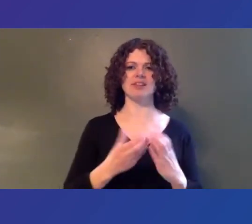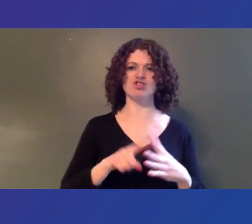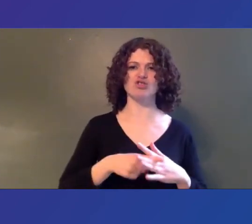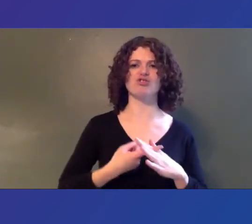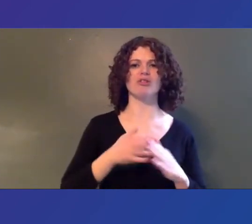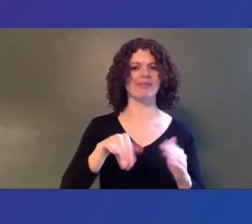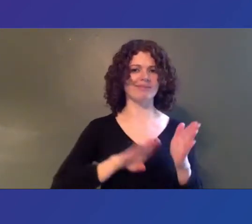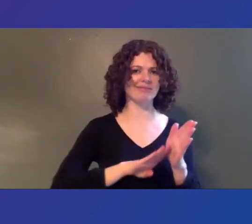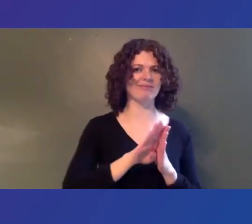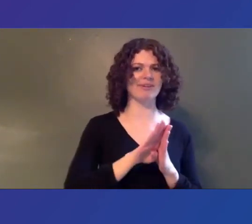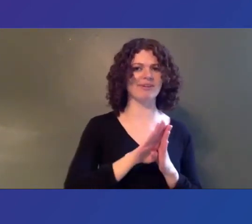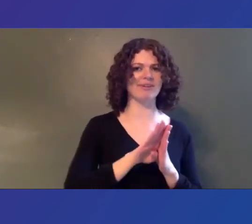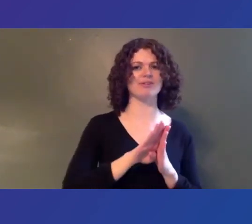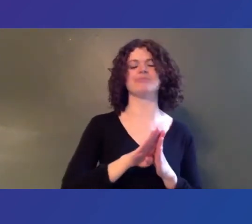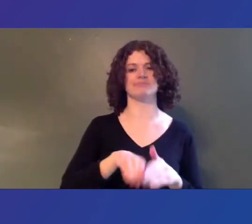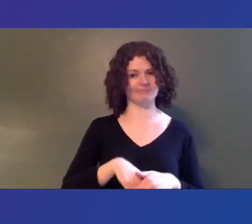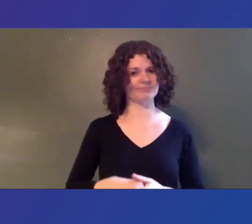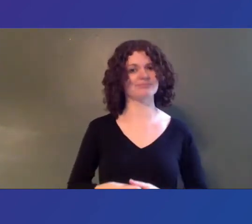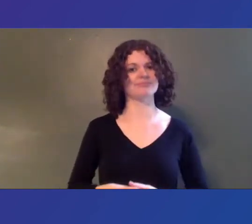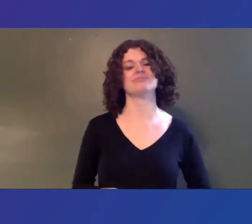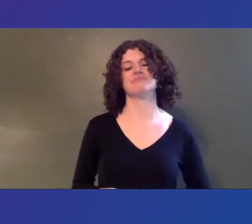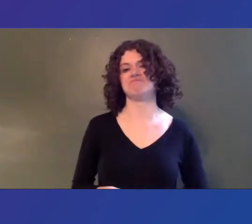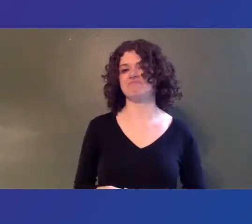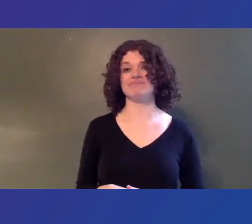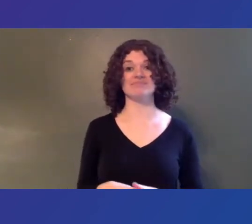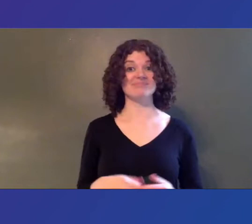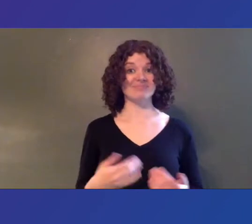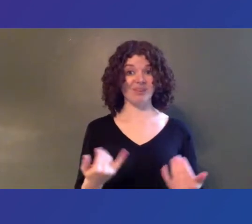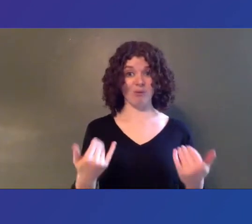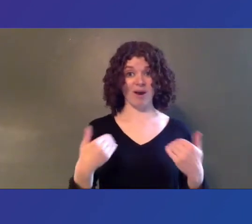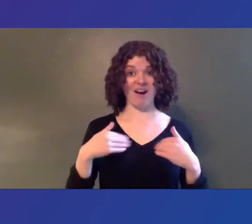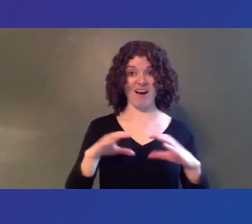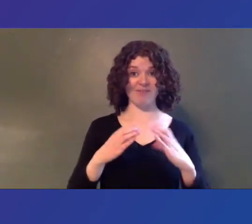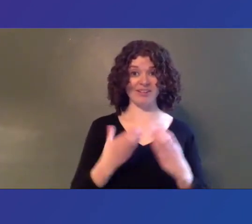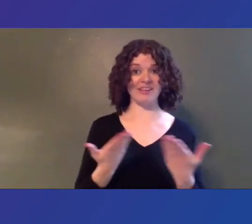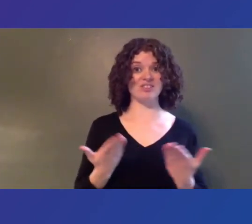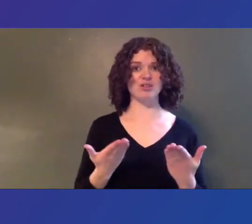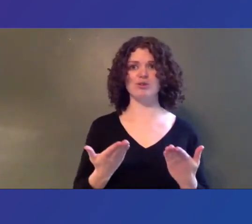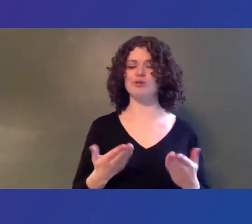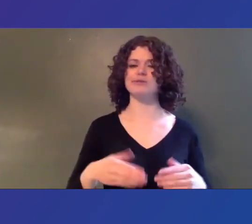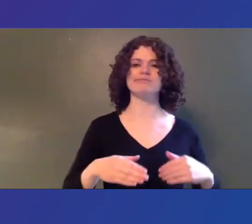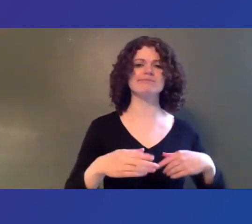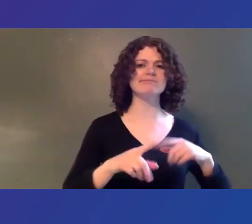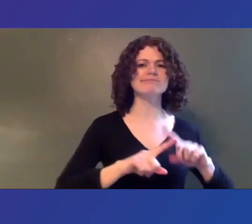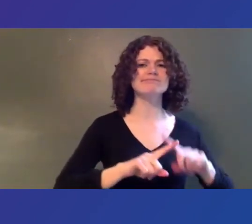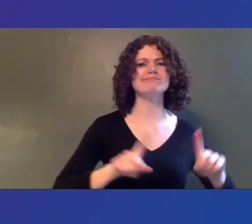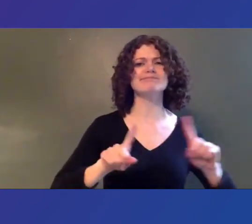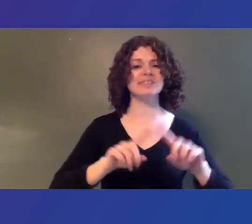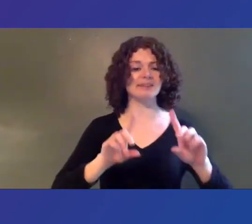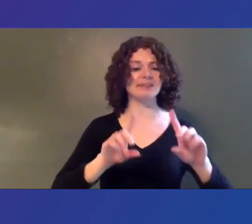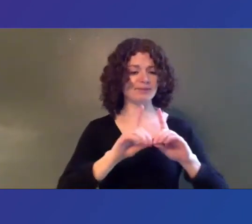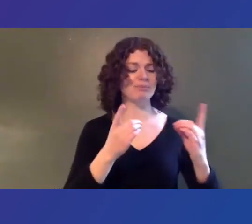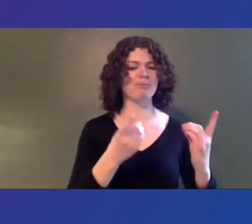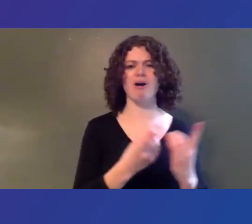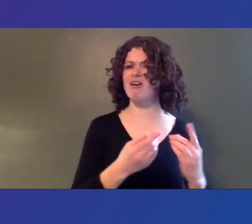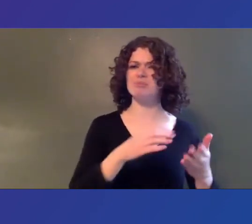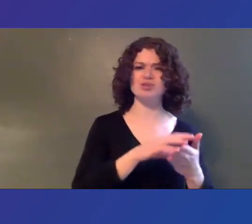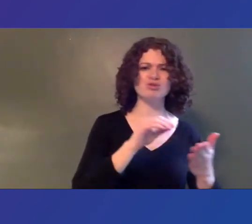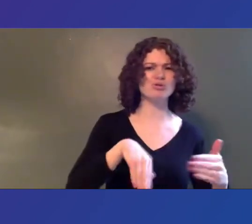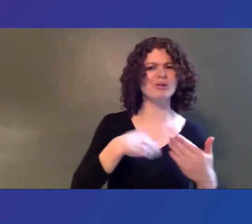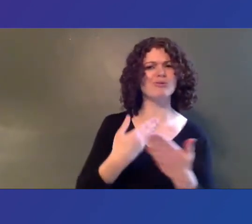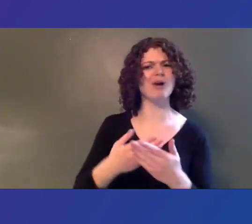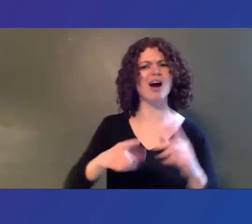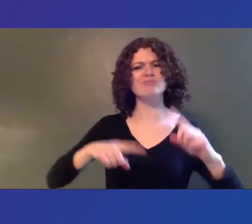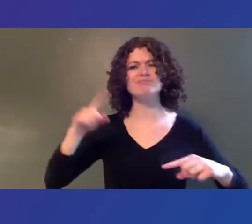that students from all different departments can come in and just experience a semester of a movement-based class.